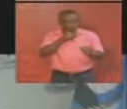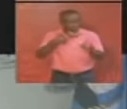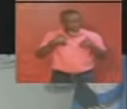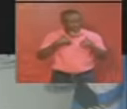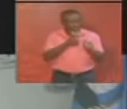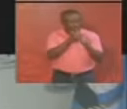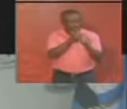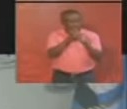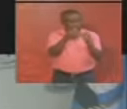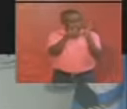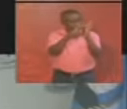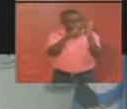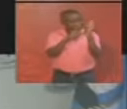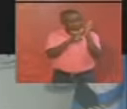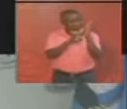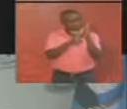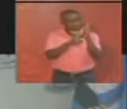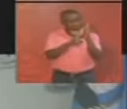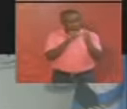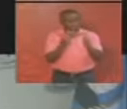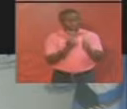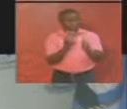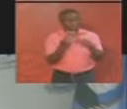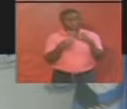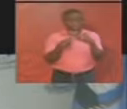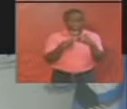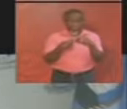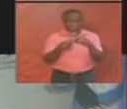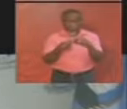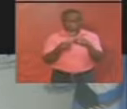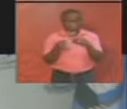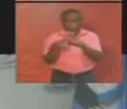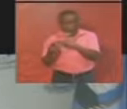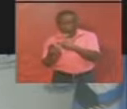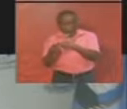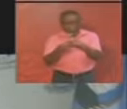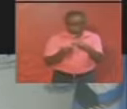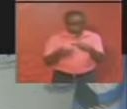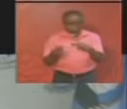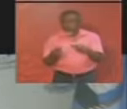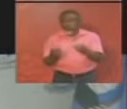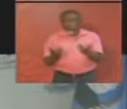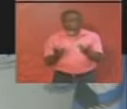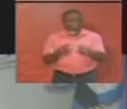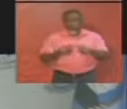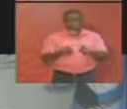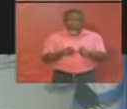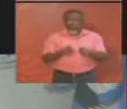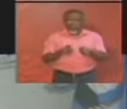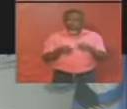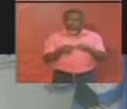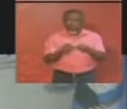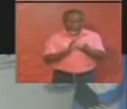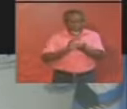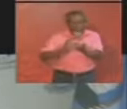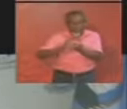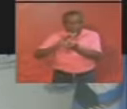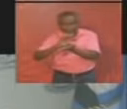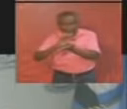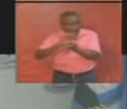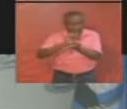respect to occupancy, but primarily with respect to frequent cleaning of the regulated surfaces, frequent